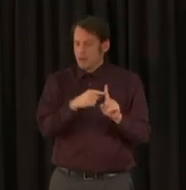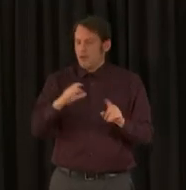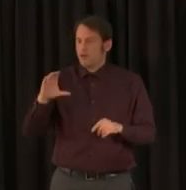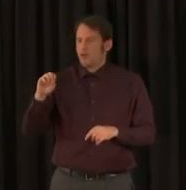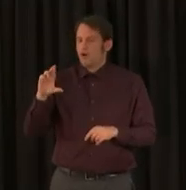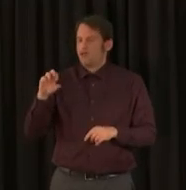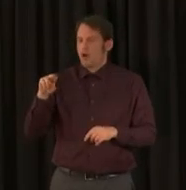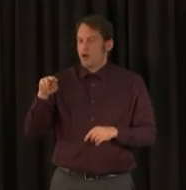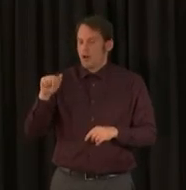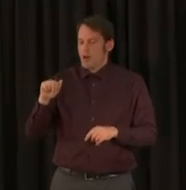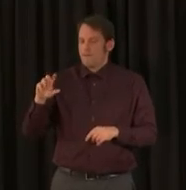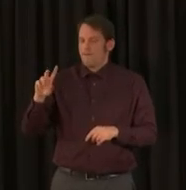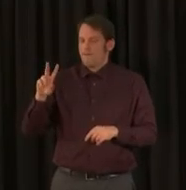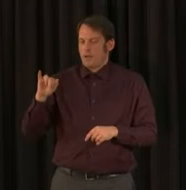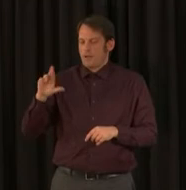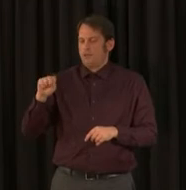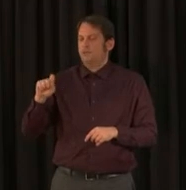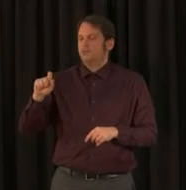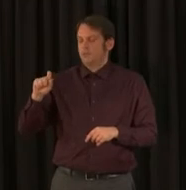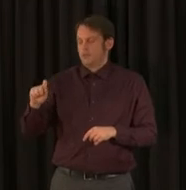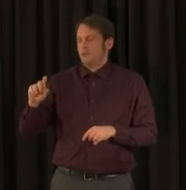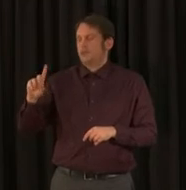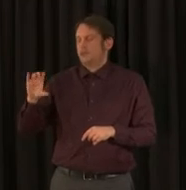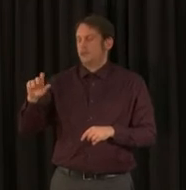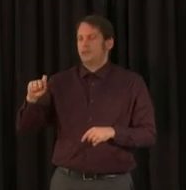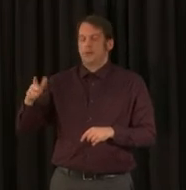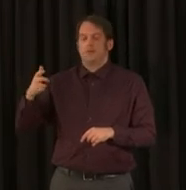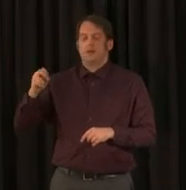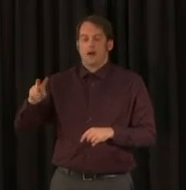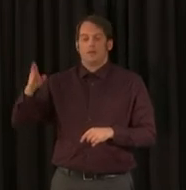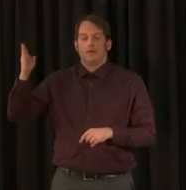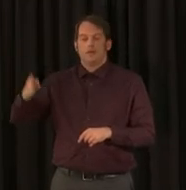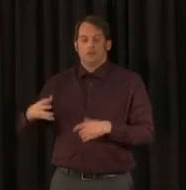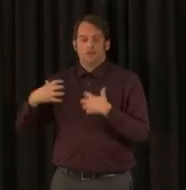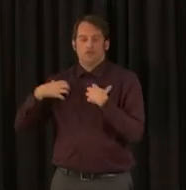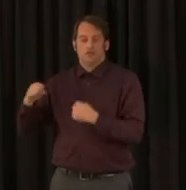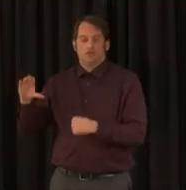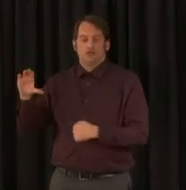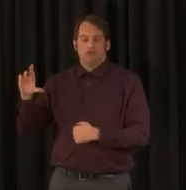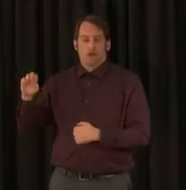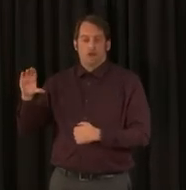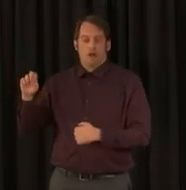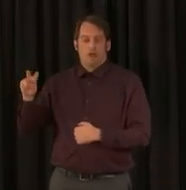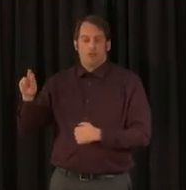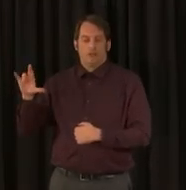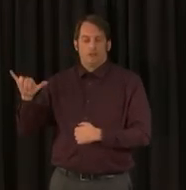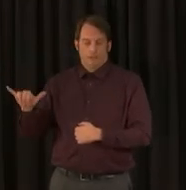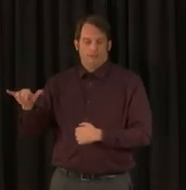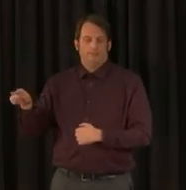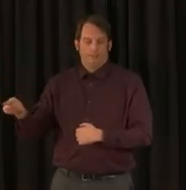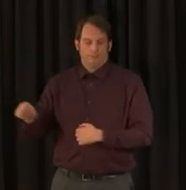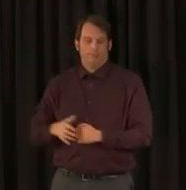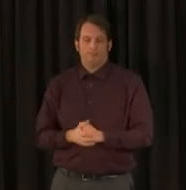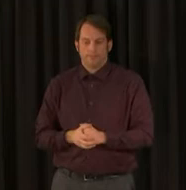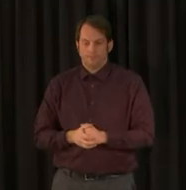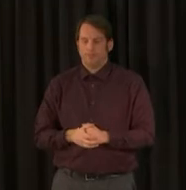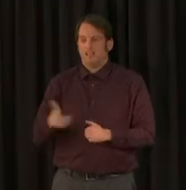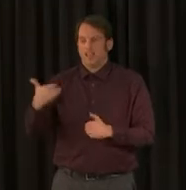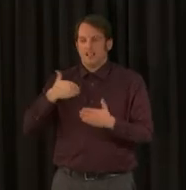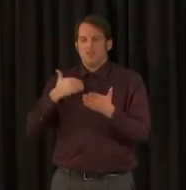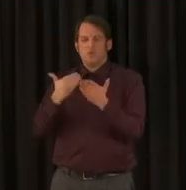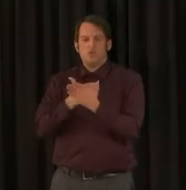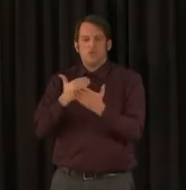/recovery page. If you go there now, there actually are some funding programs, some grant programs for